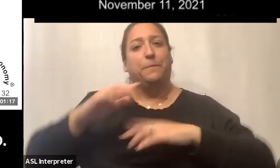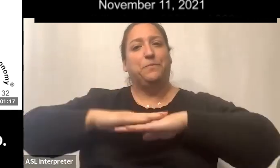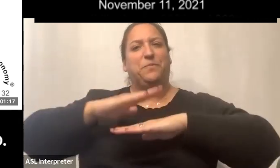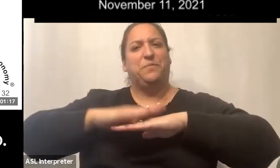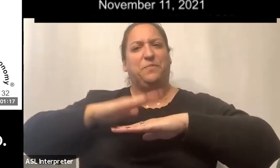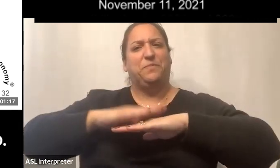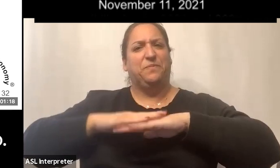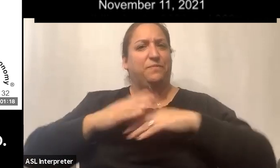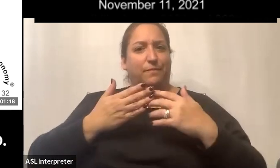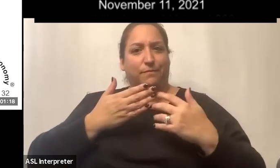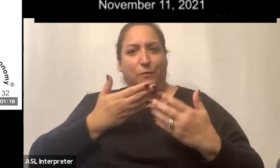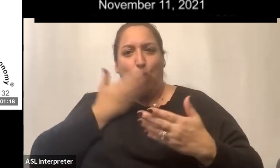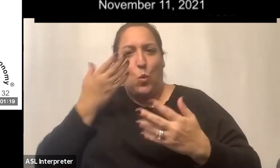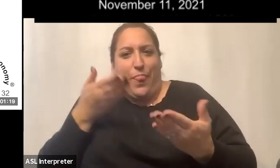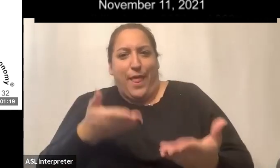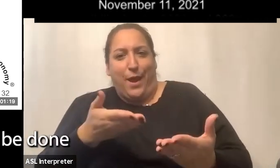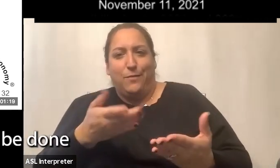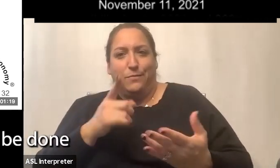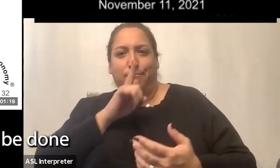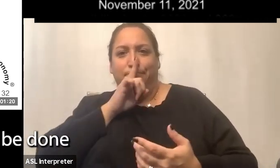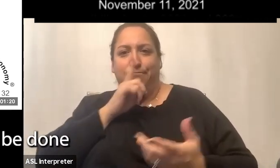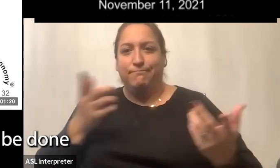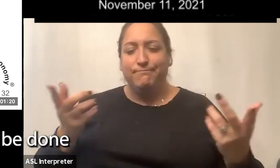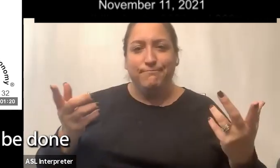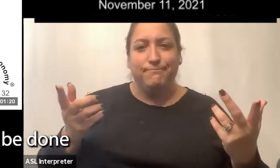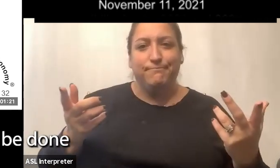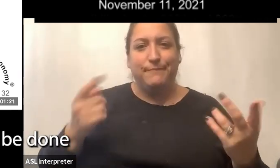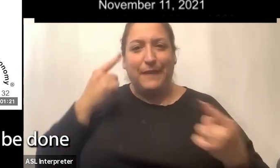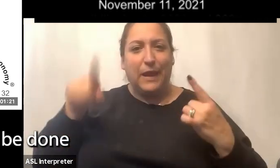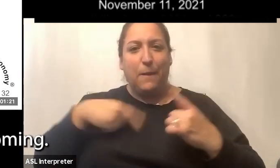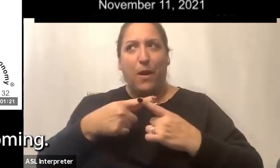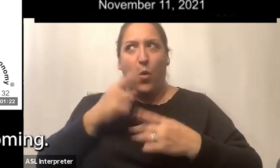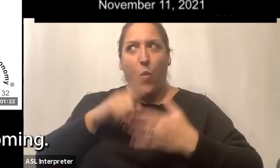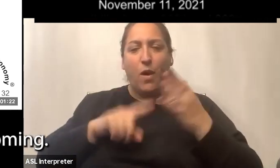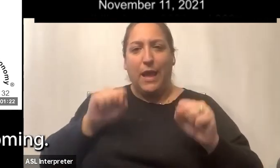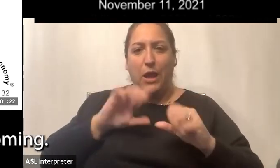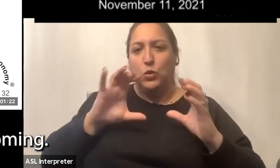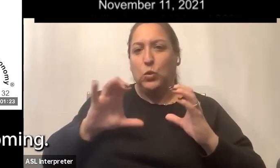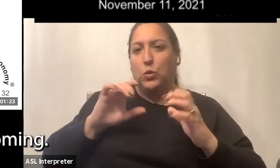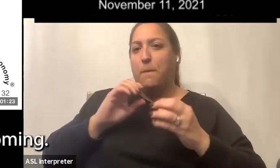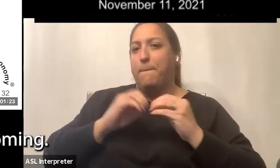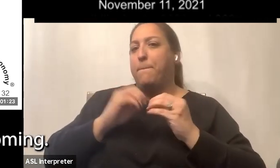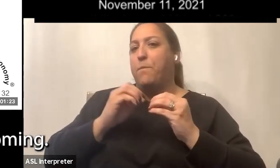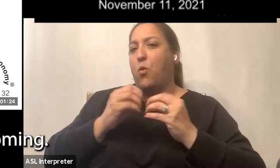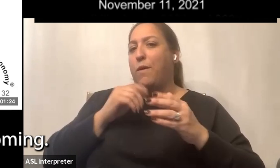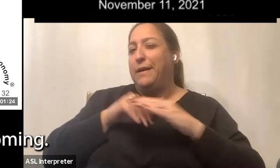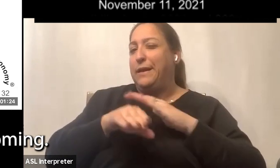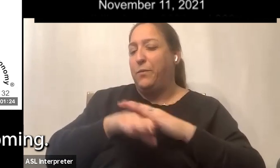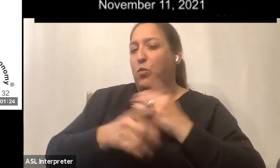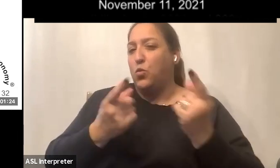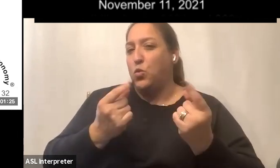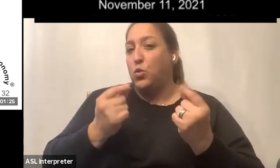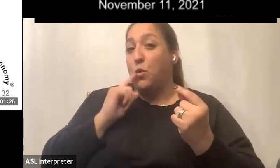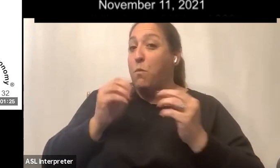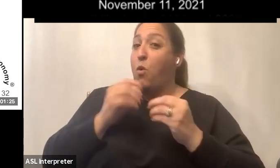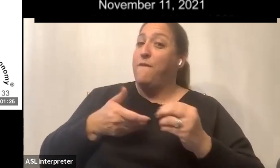unattended. So, think about what could be done to make this a bit more accessible and welcoming.